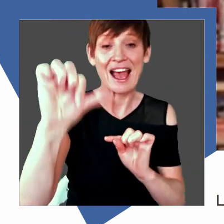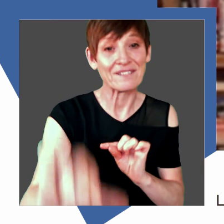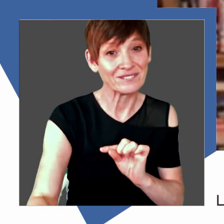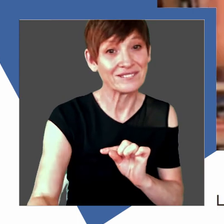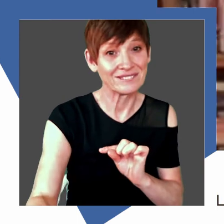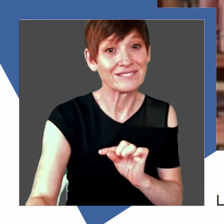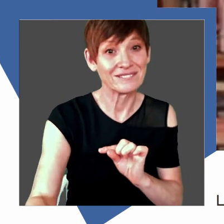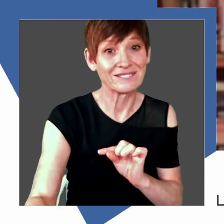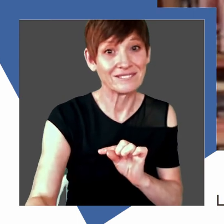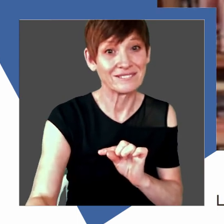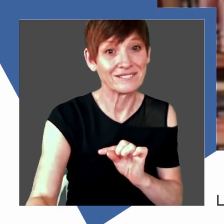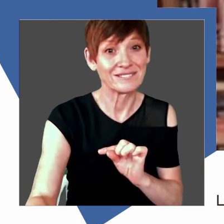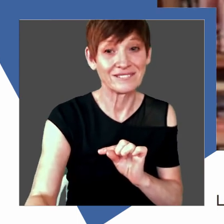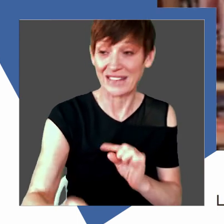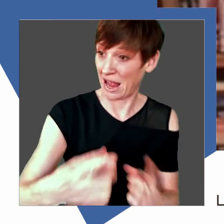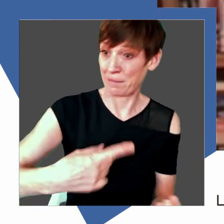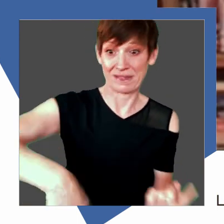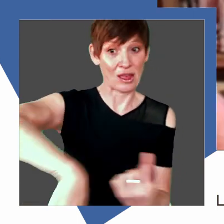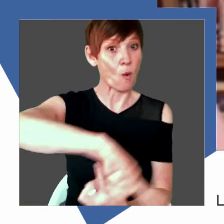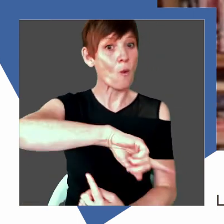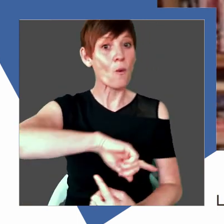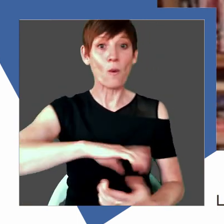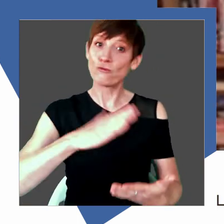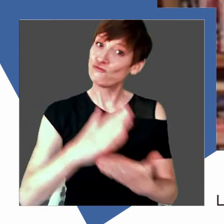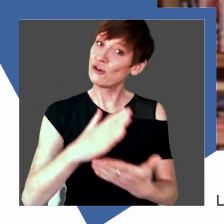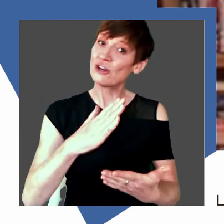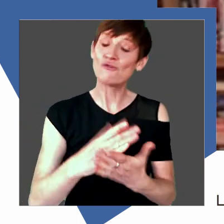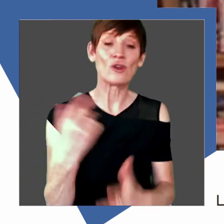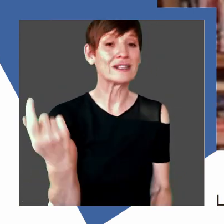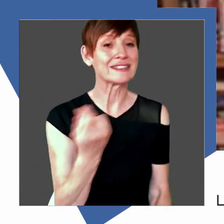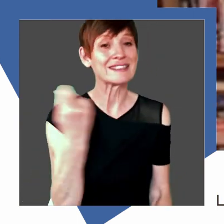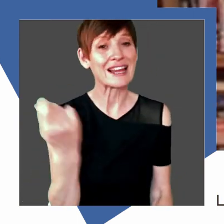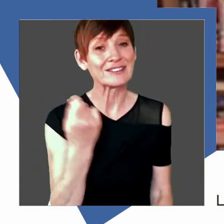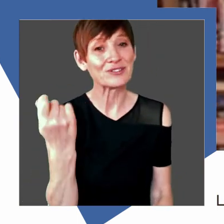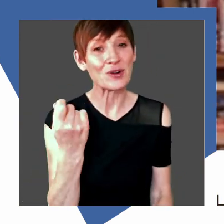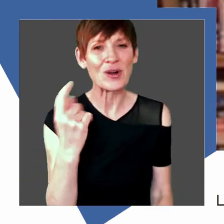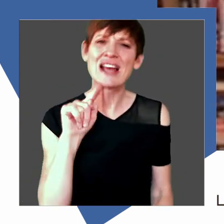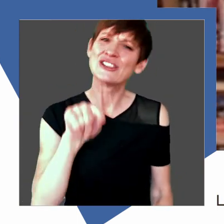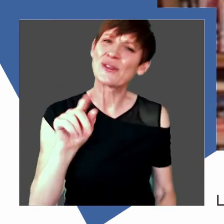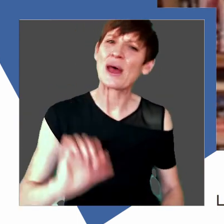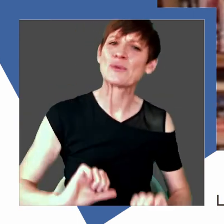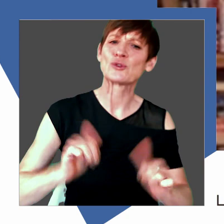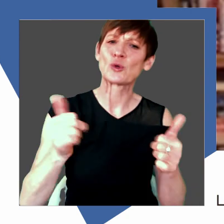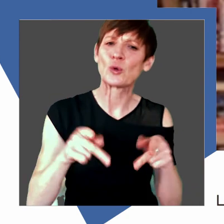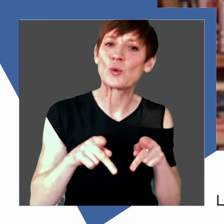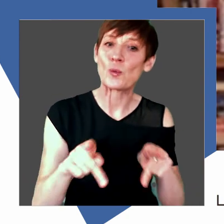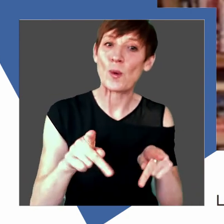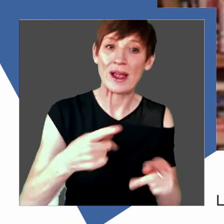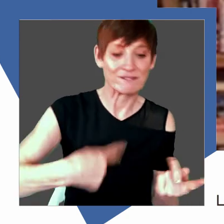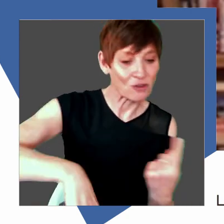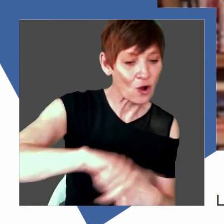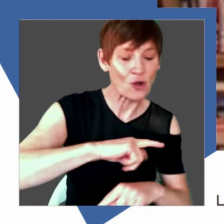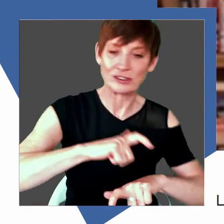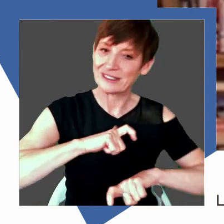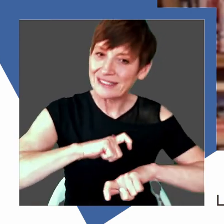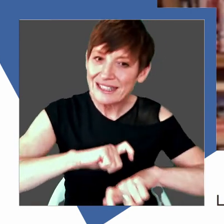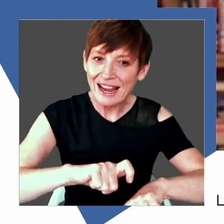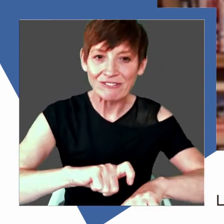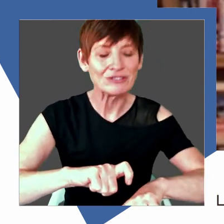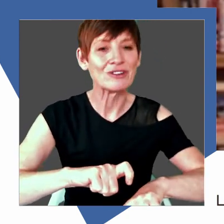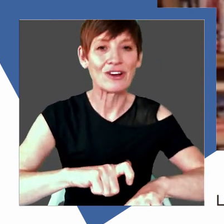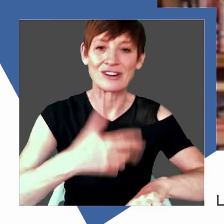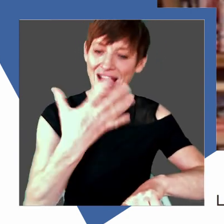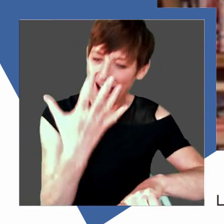Those people who've to be very successful. So that was a really good way for us to kind of maintain our community and have a sense of purpose and